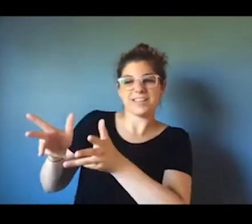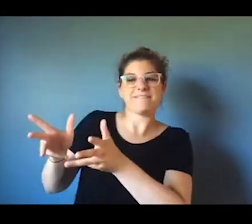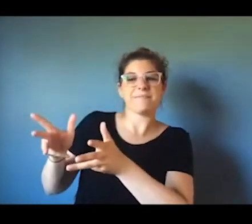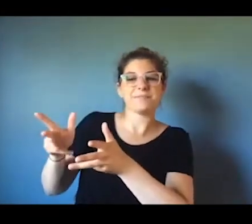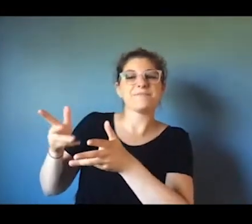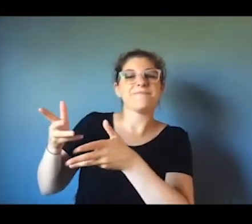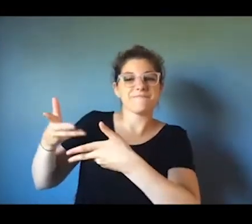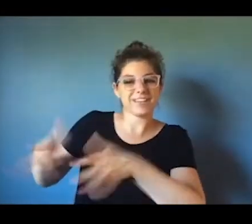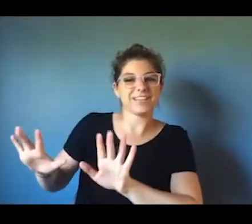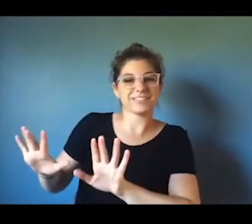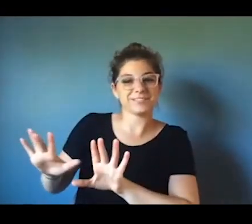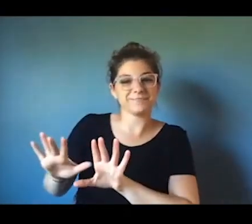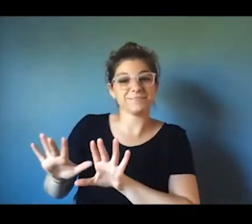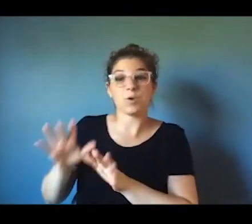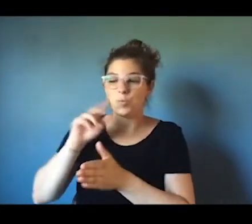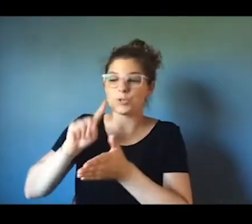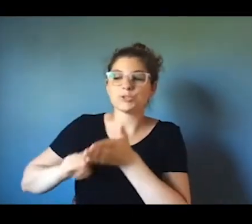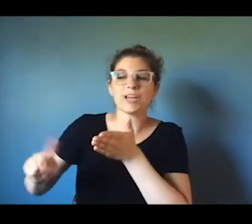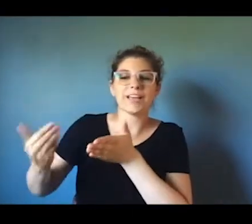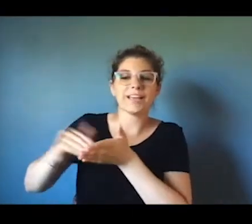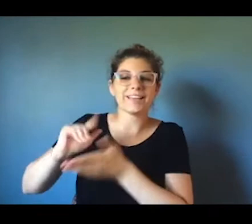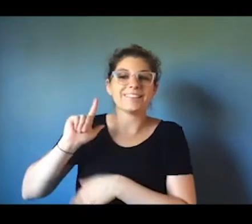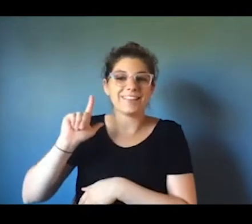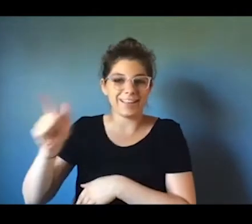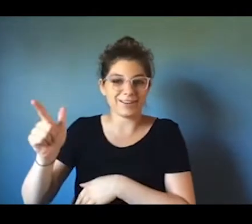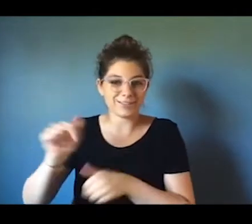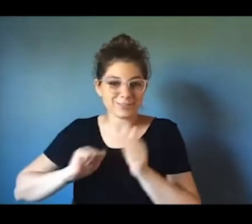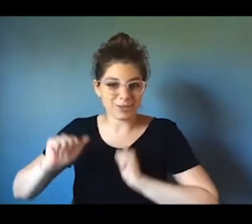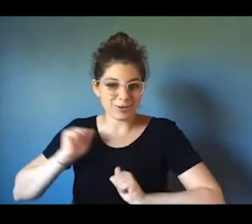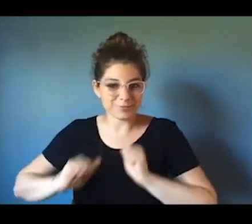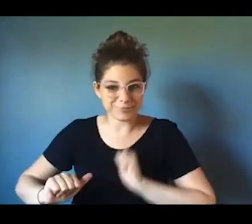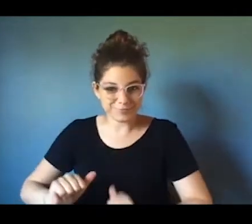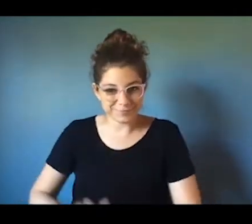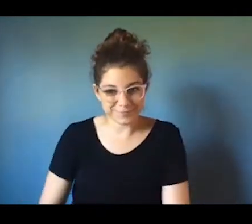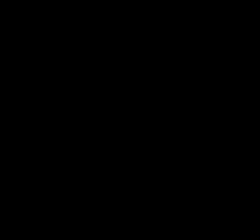rough form, so let's leave him for a while so he can paint. We'll